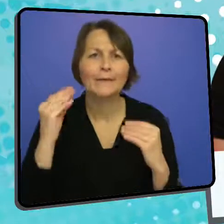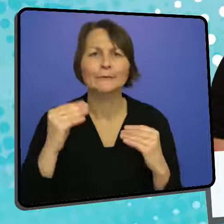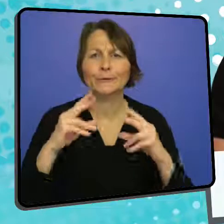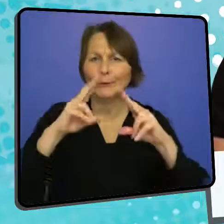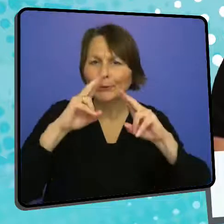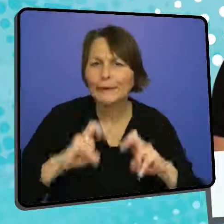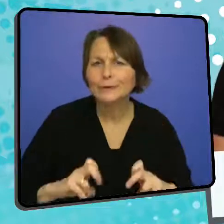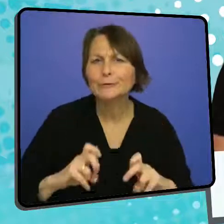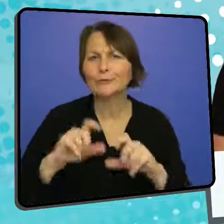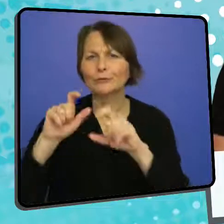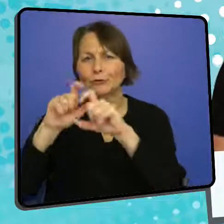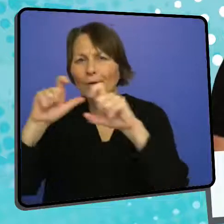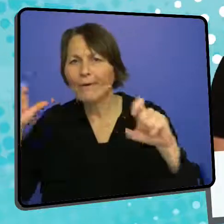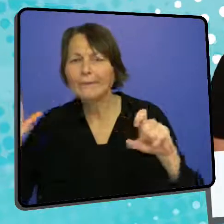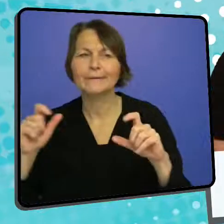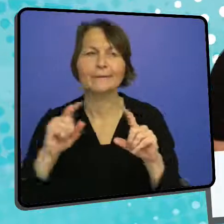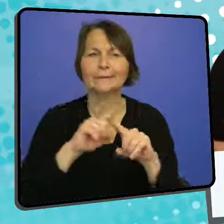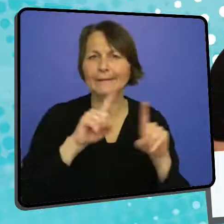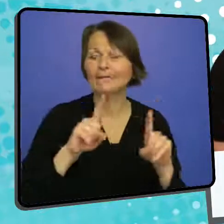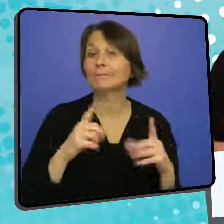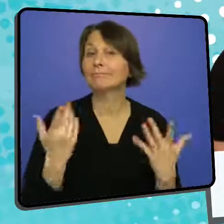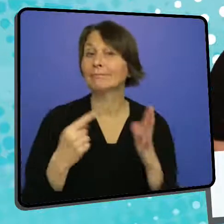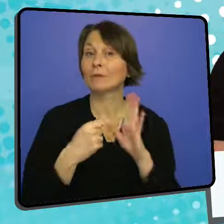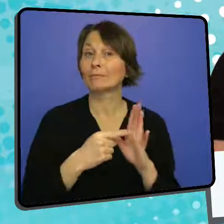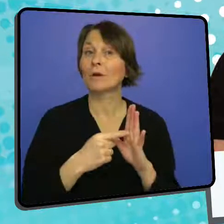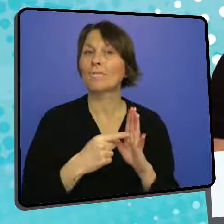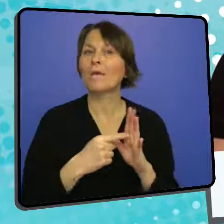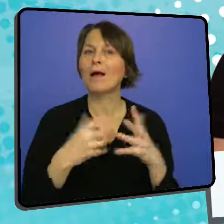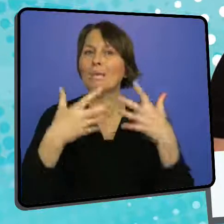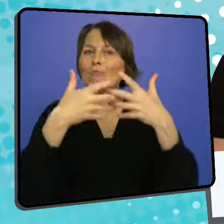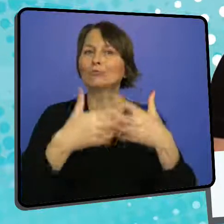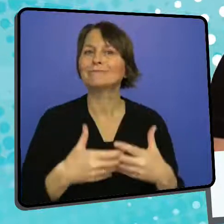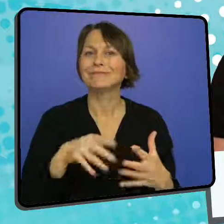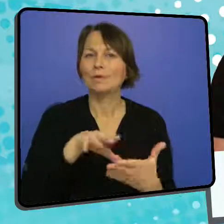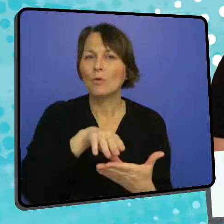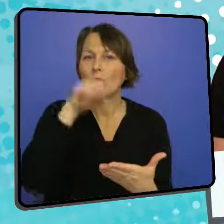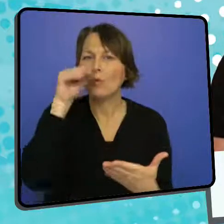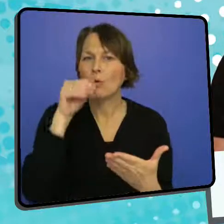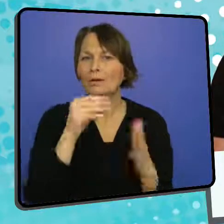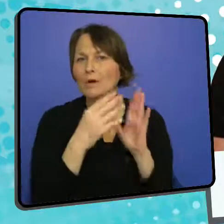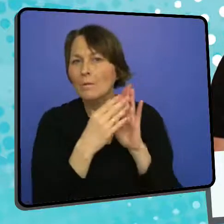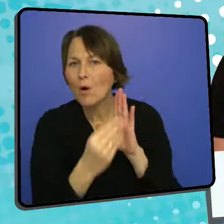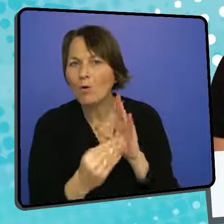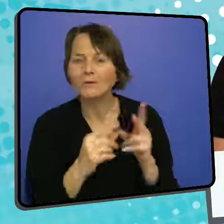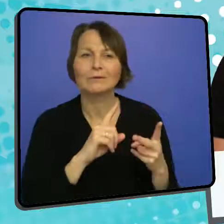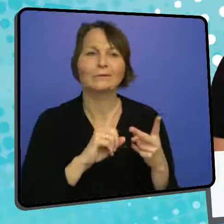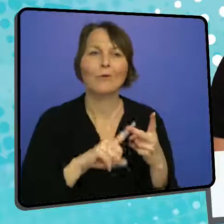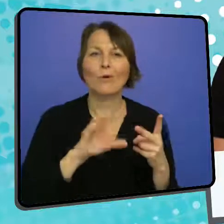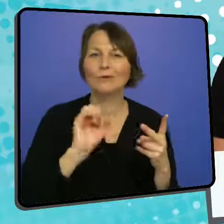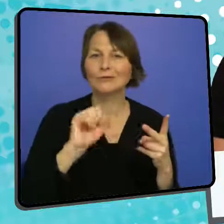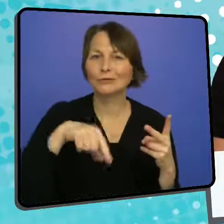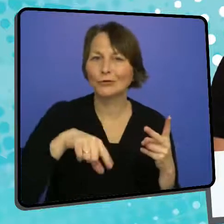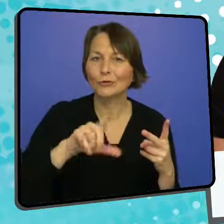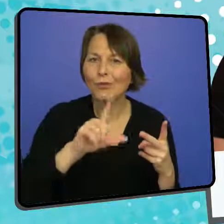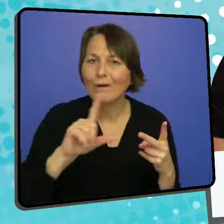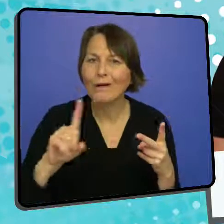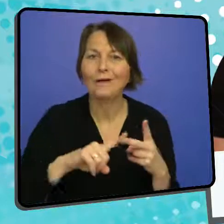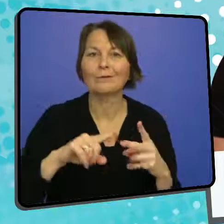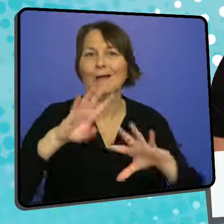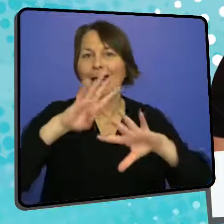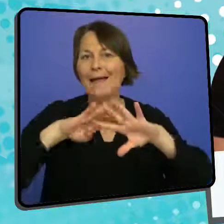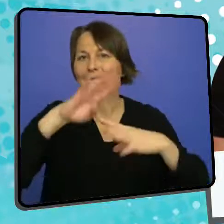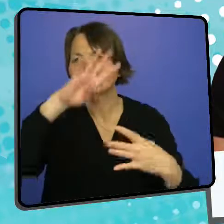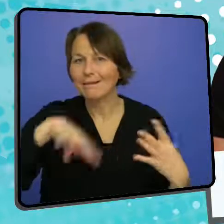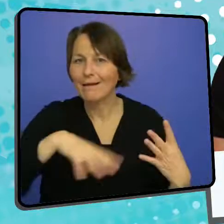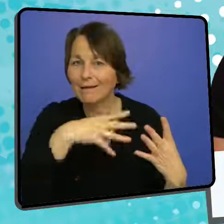applying machine learning models and visualization and SQL. Like Excel, we kind of take